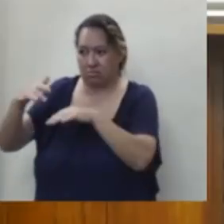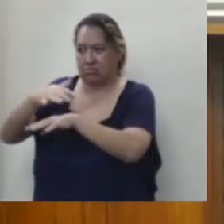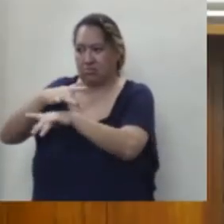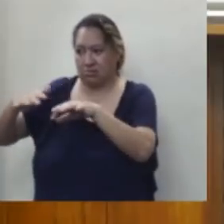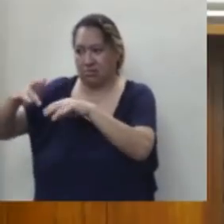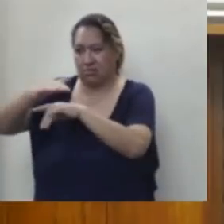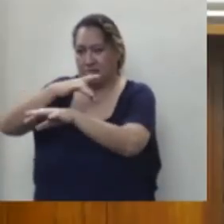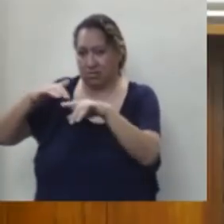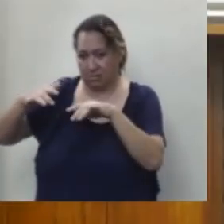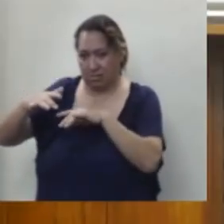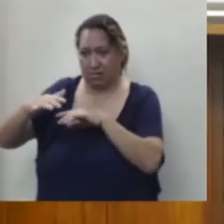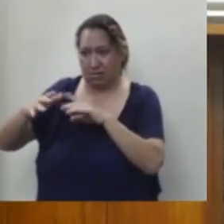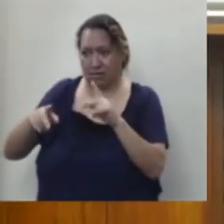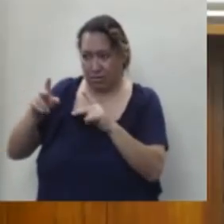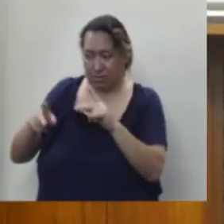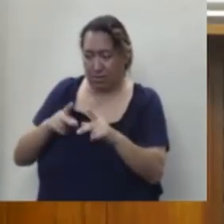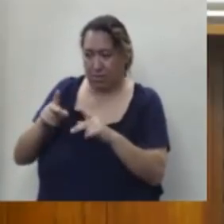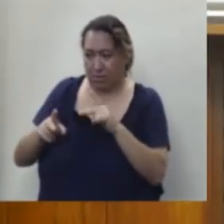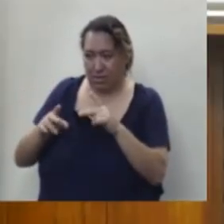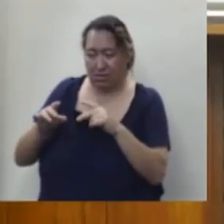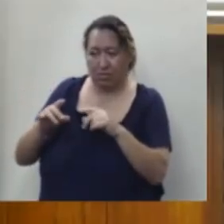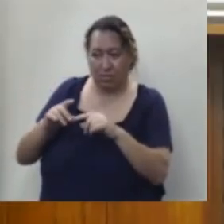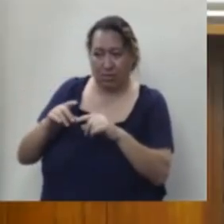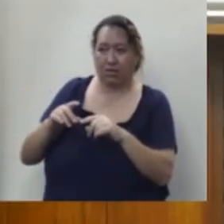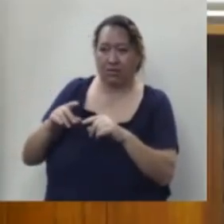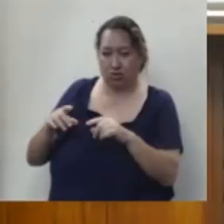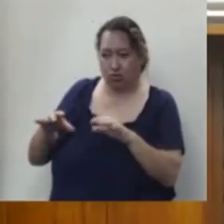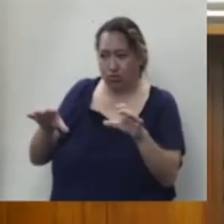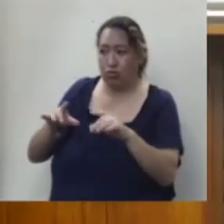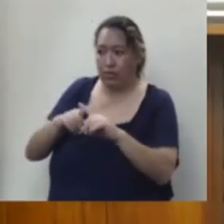of course one of the risk factors in contamination of